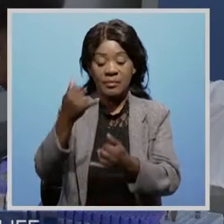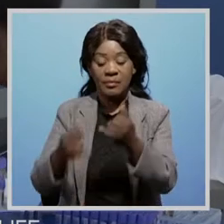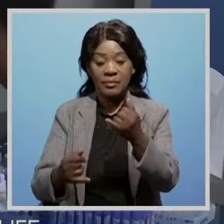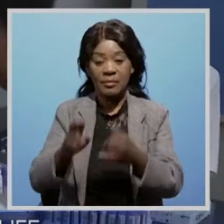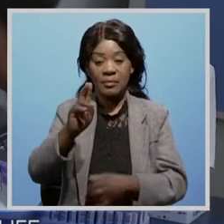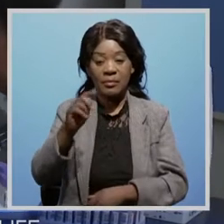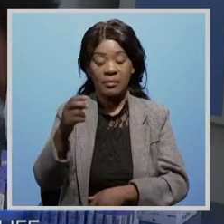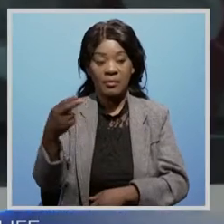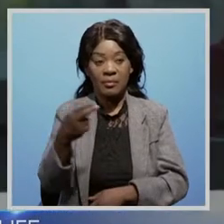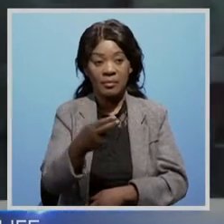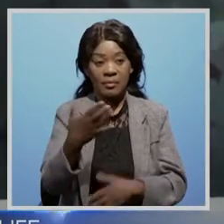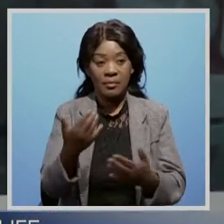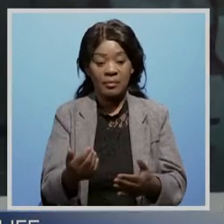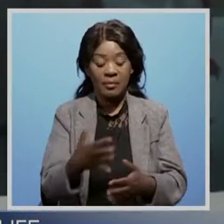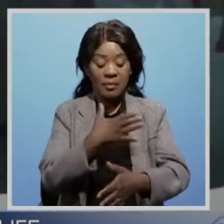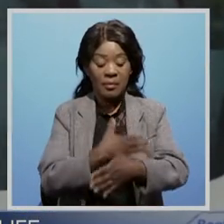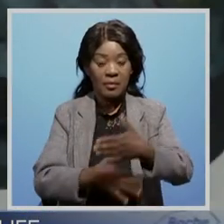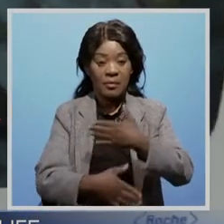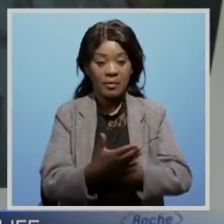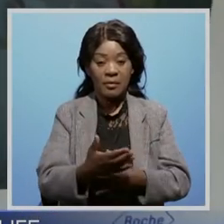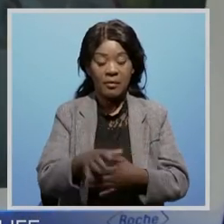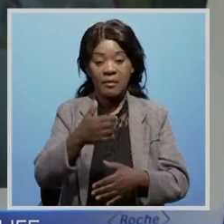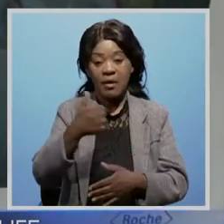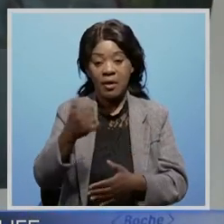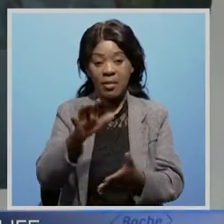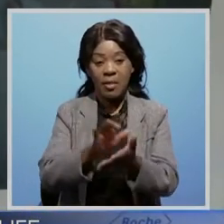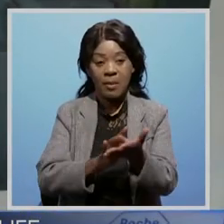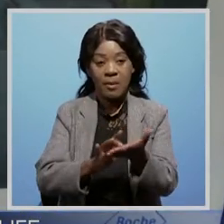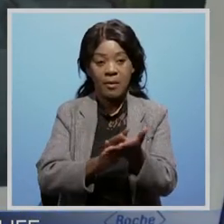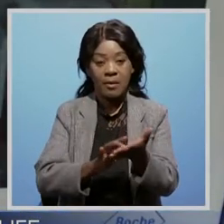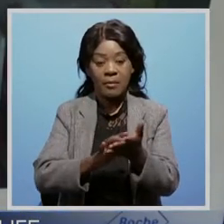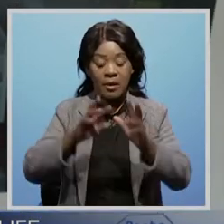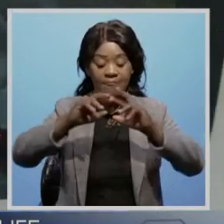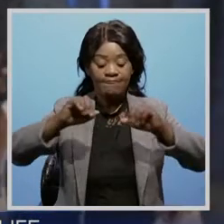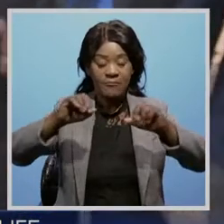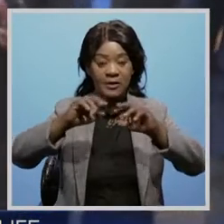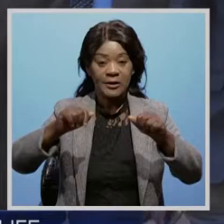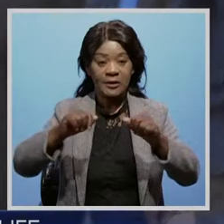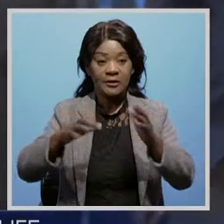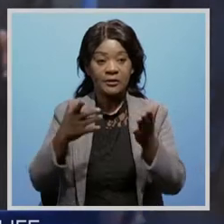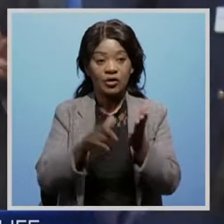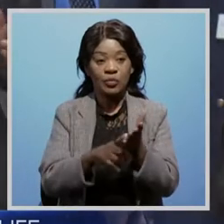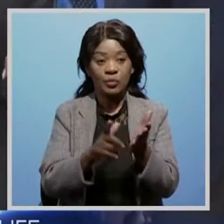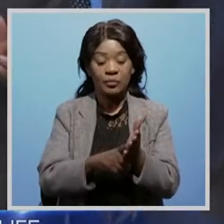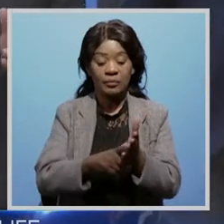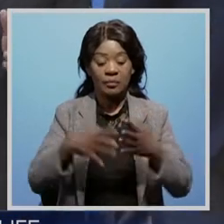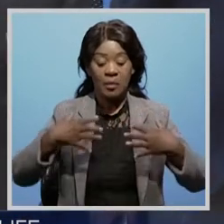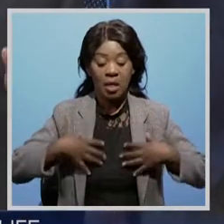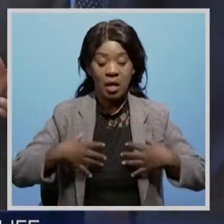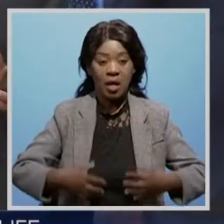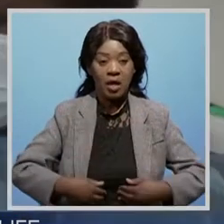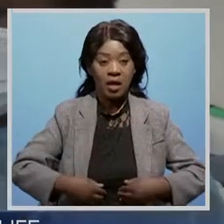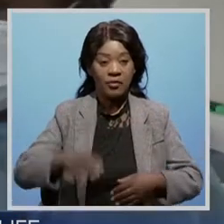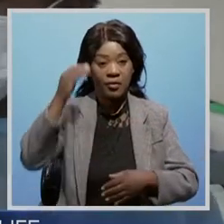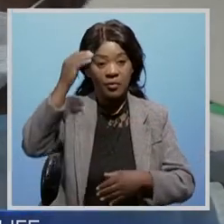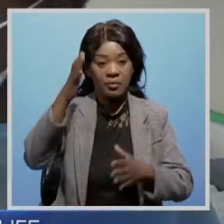UTH in Lusaka is also critical for other medical tests and research in the country. Health Minister CHITALU CHILUFYA toured